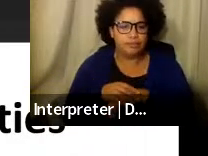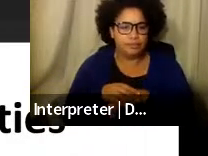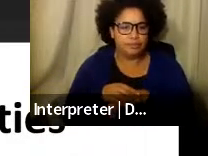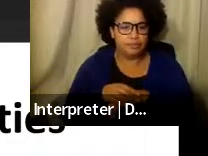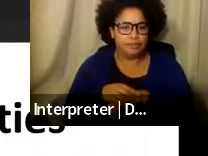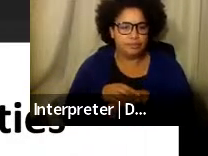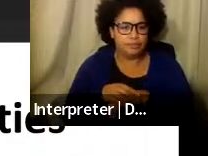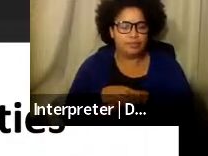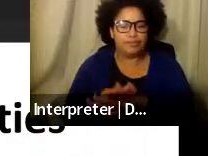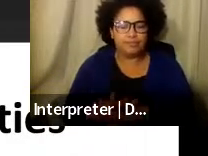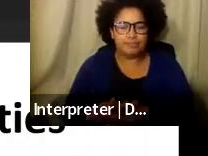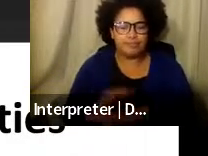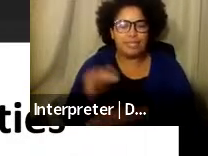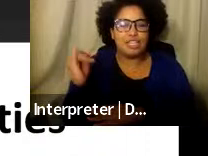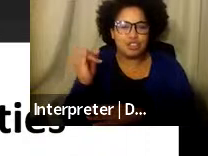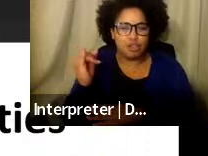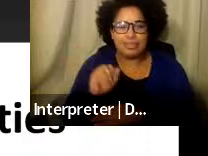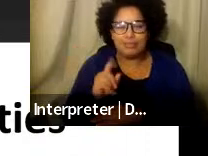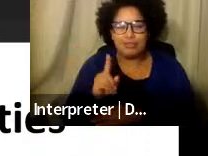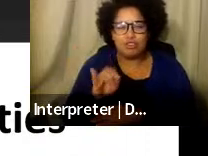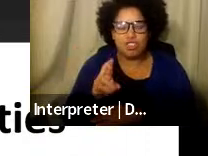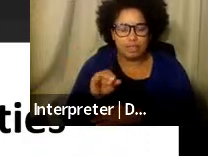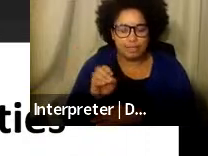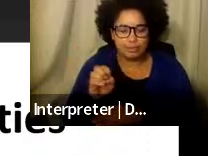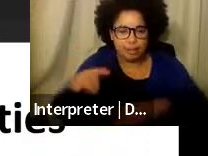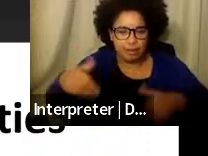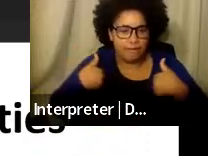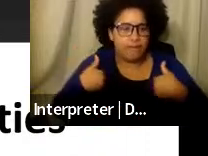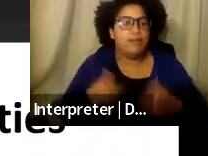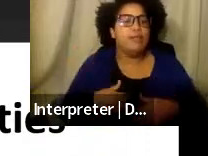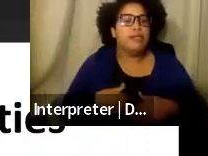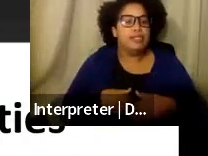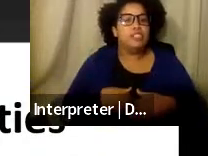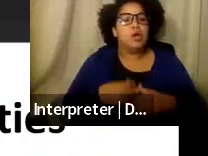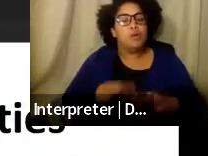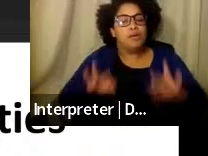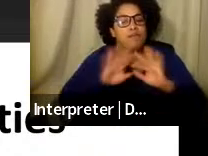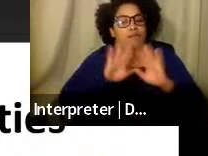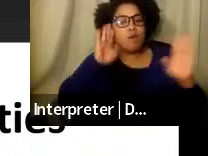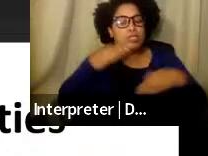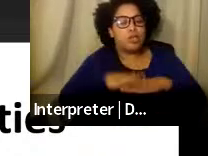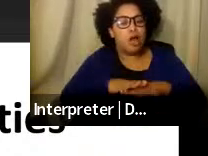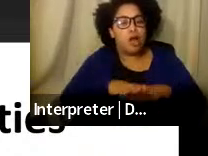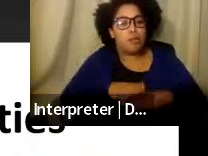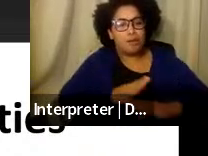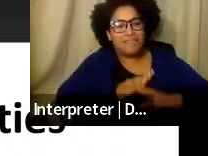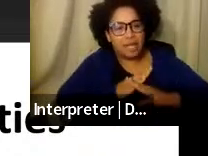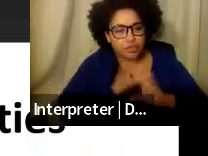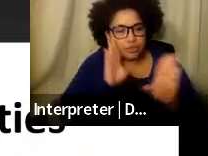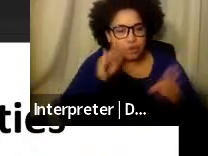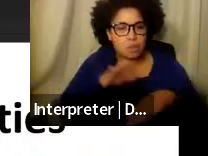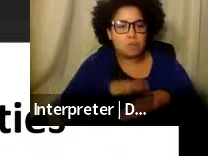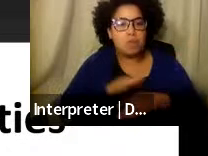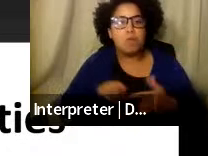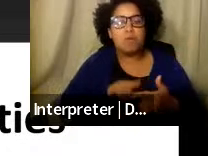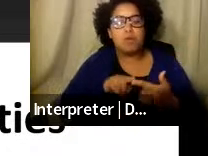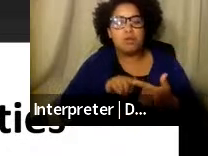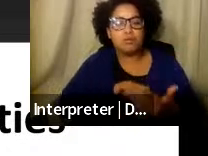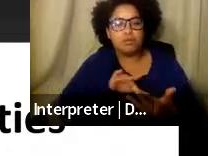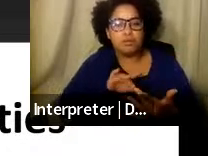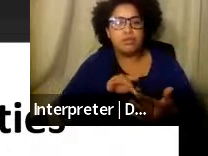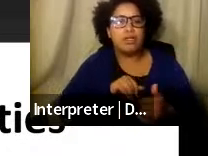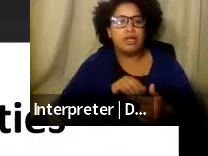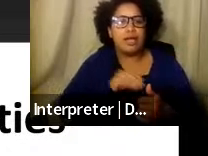sharing. We've been really focused a lot on prevention and providing technical assistance with outbreak management rather than